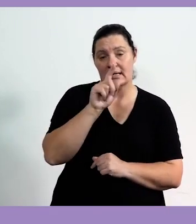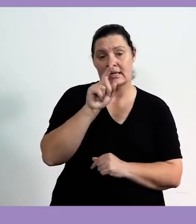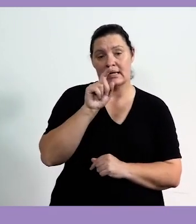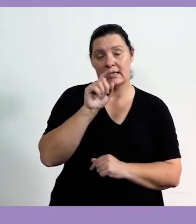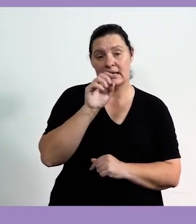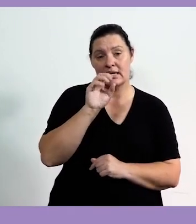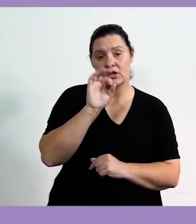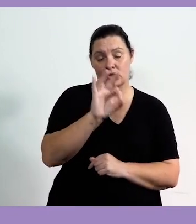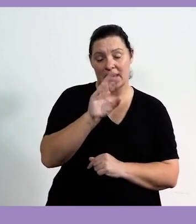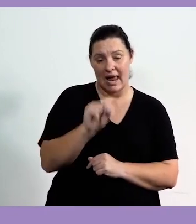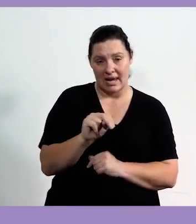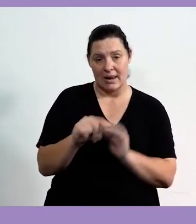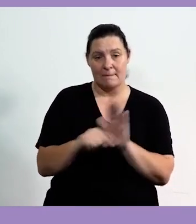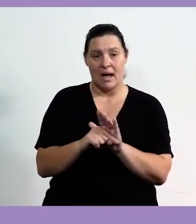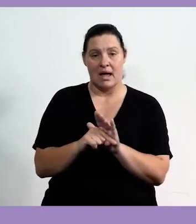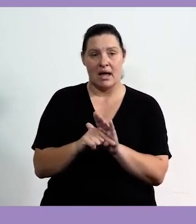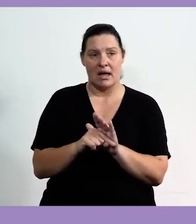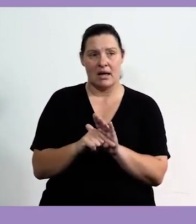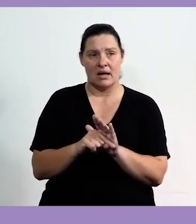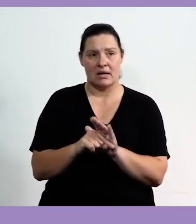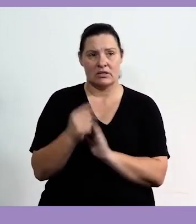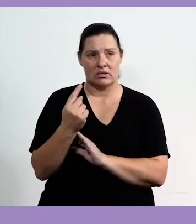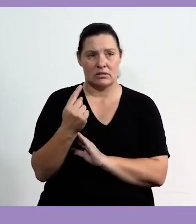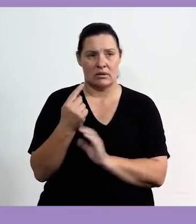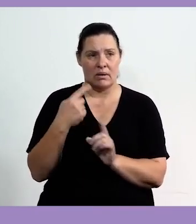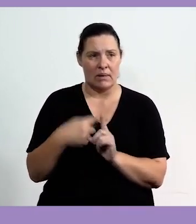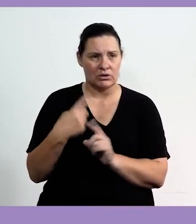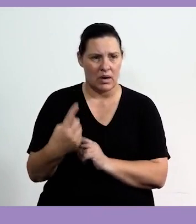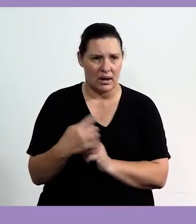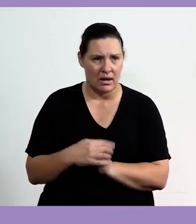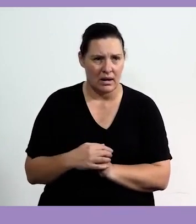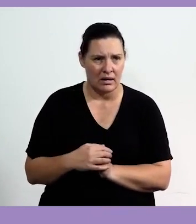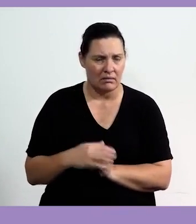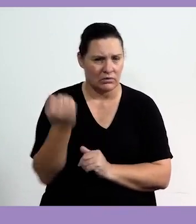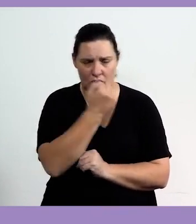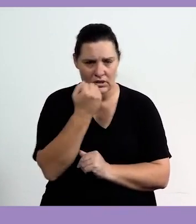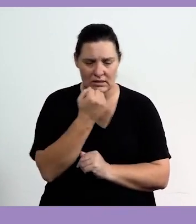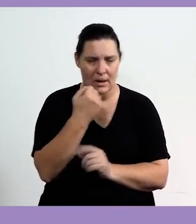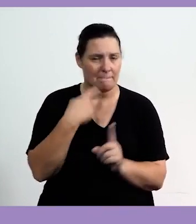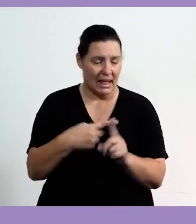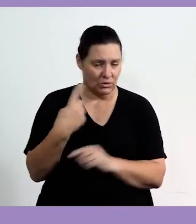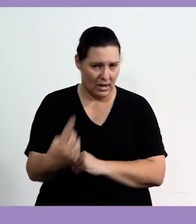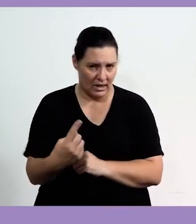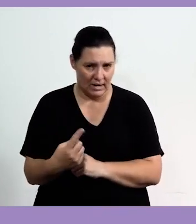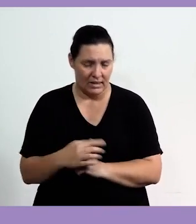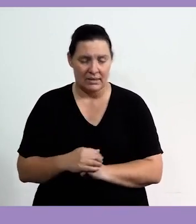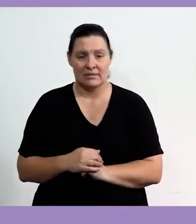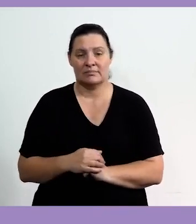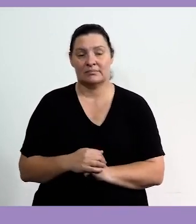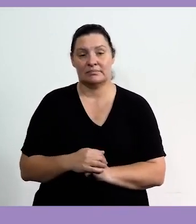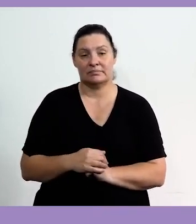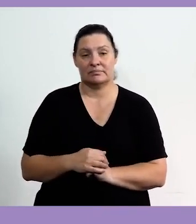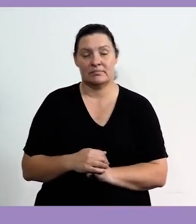is 3n minus 1. If I want the 20th term, what am I going to do? Oh, sorry, that is a